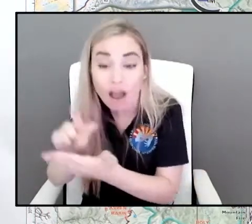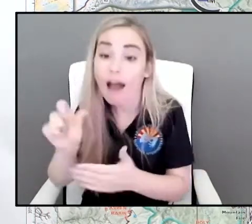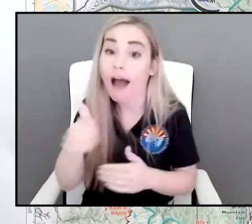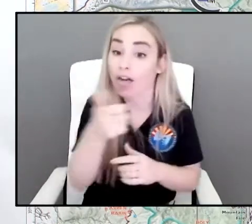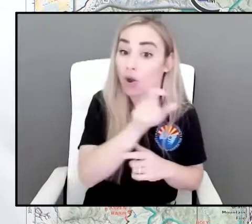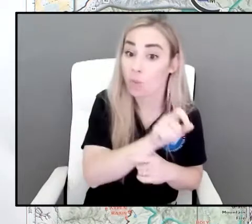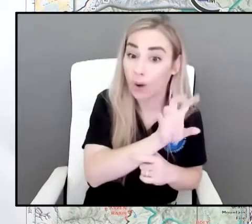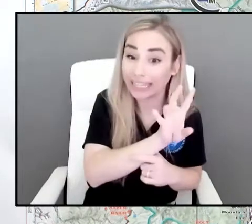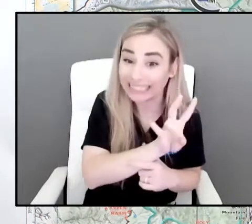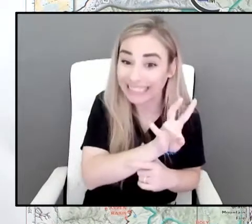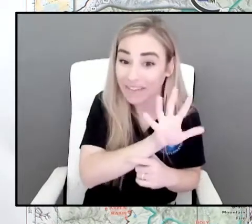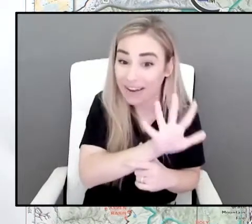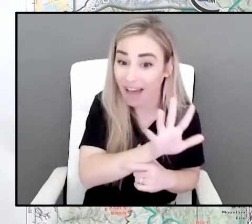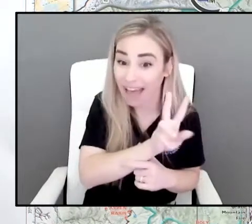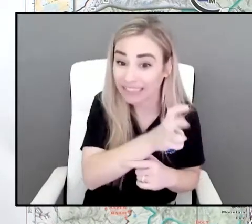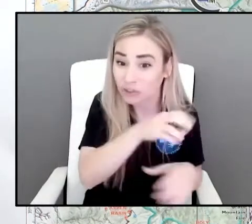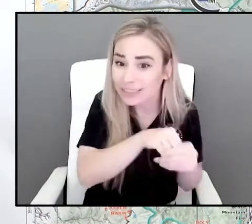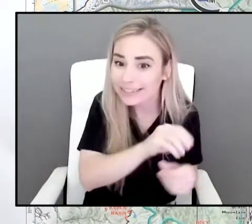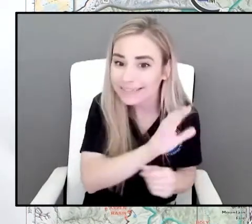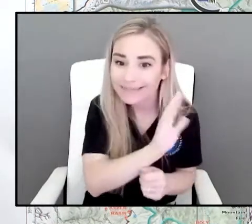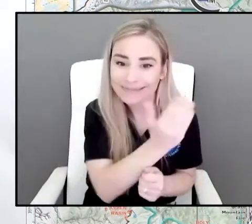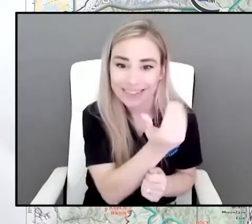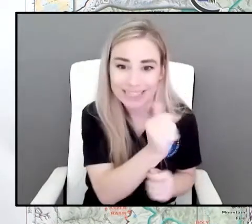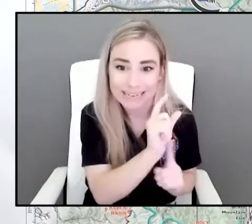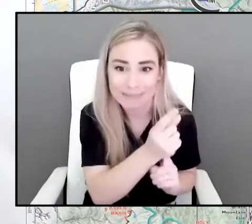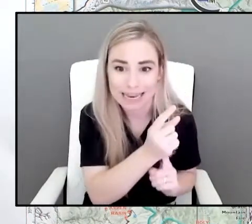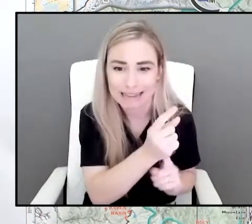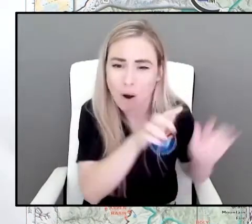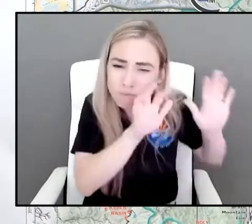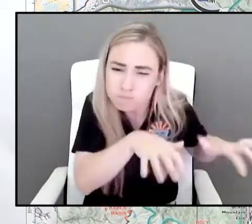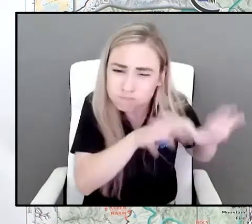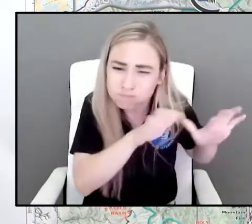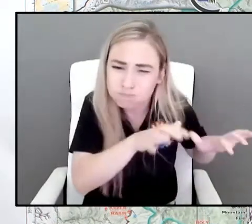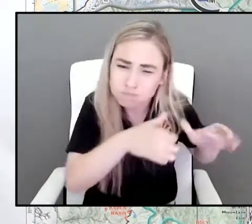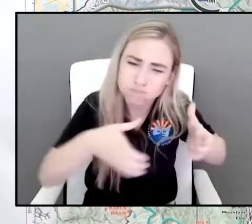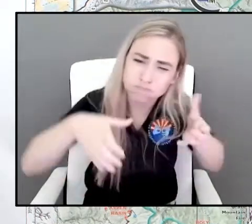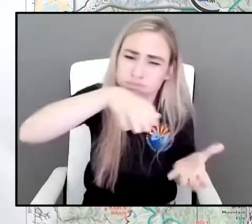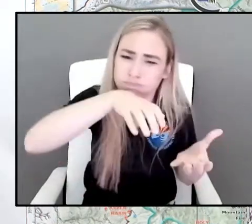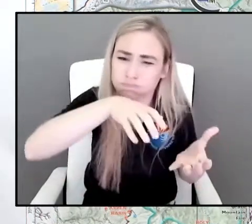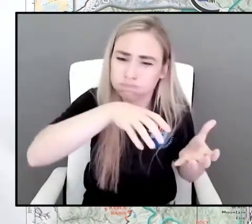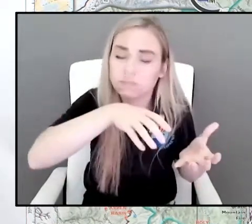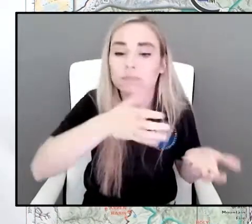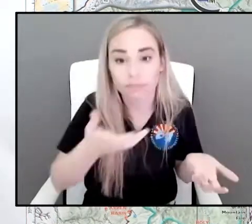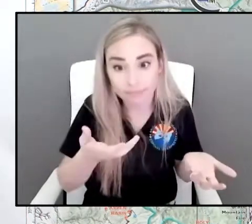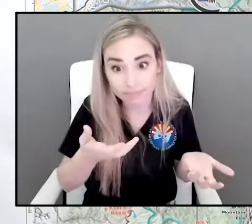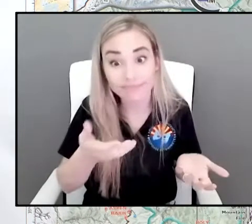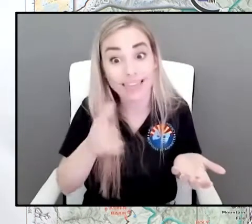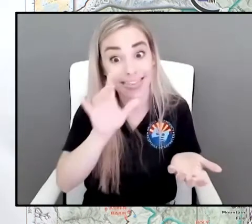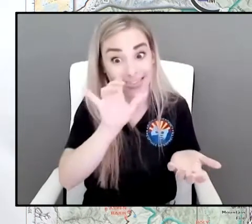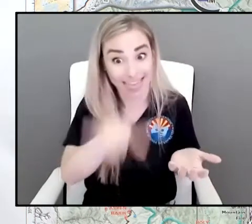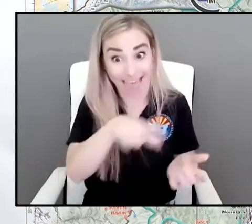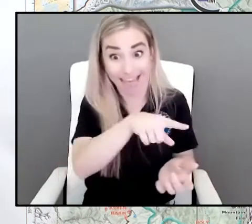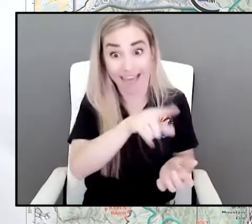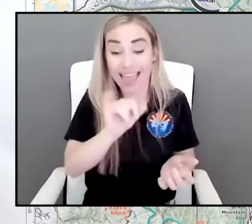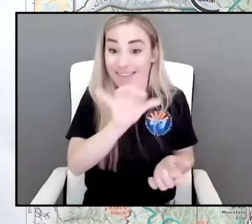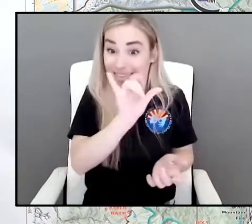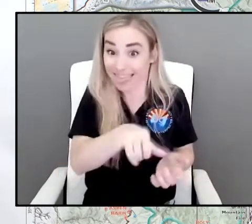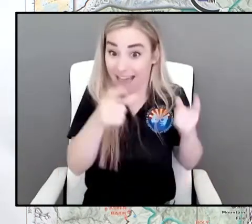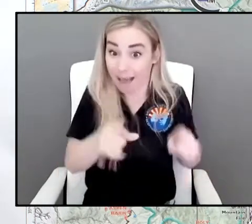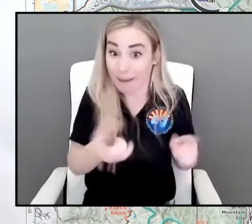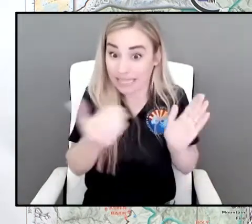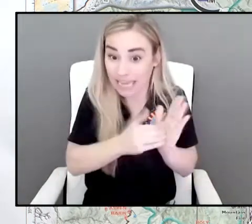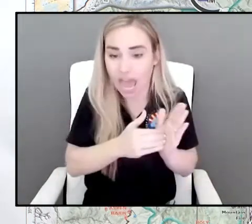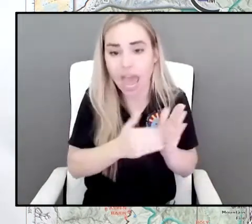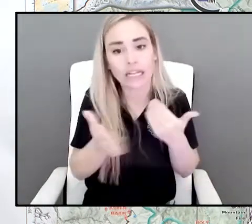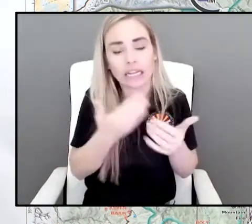15 minutes. This is the type of storm that will mobilize all the sediment and logs and start rearranging mountains.